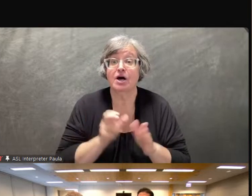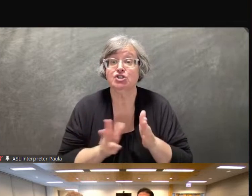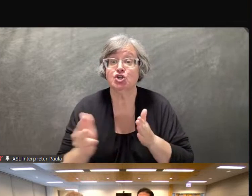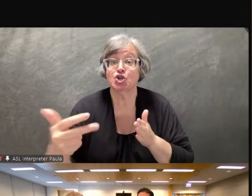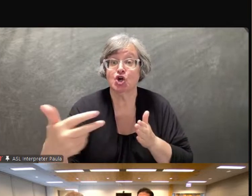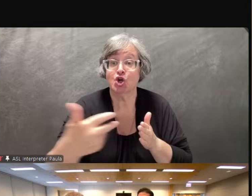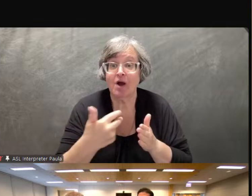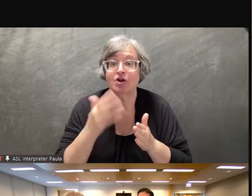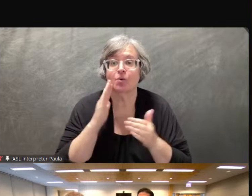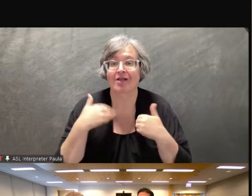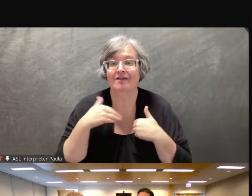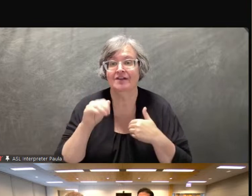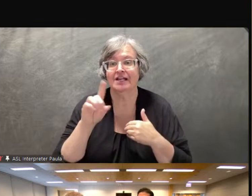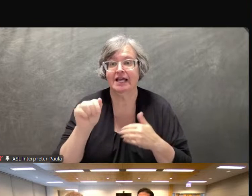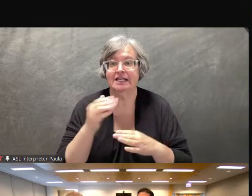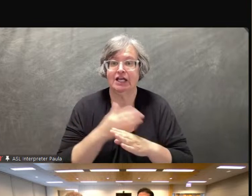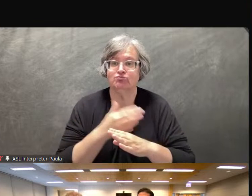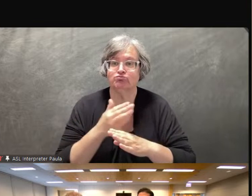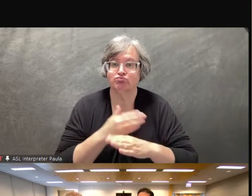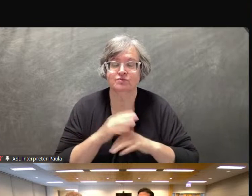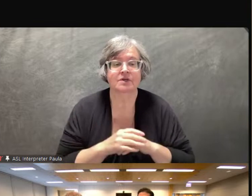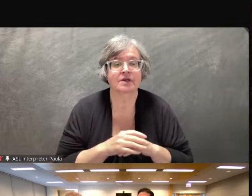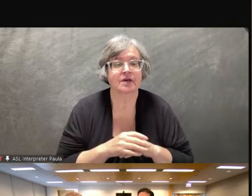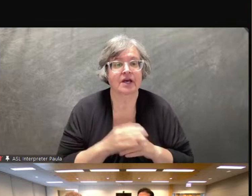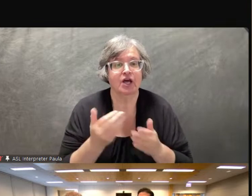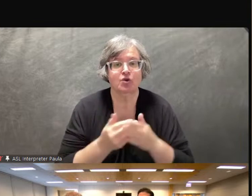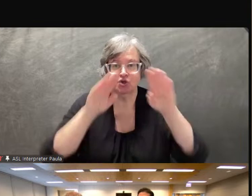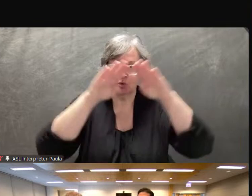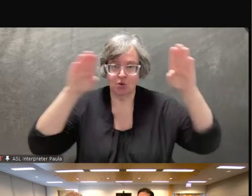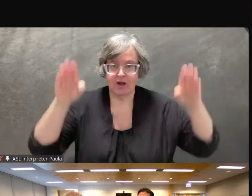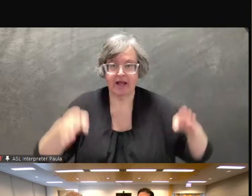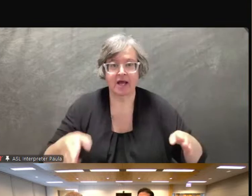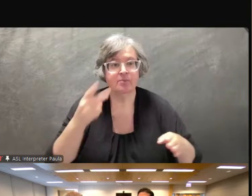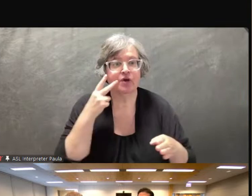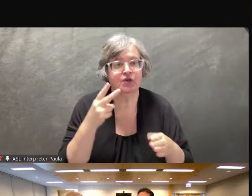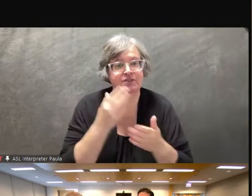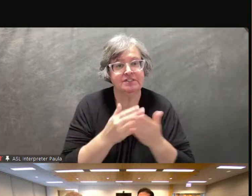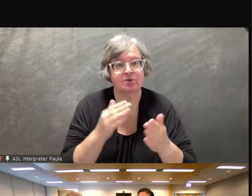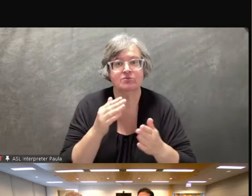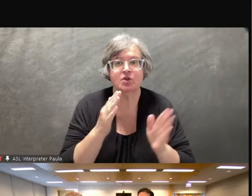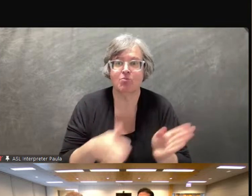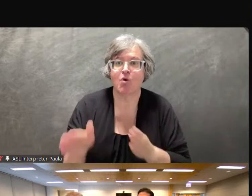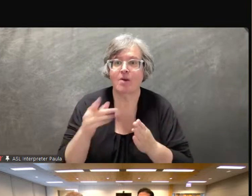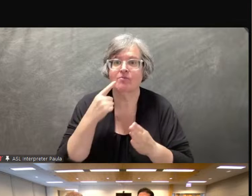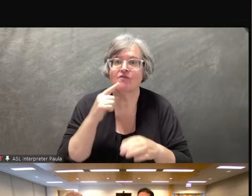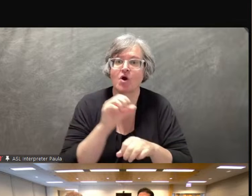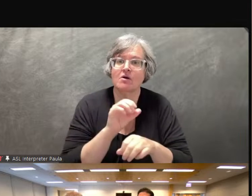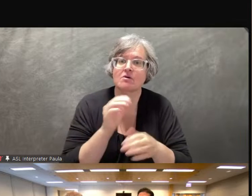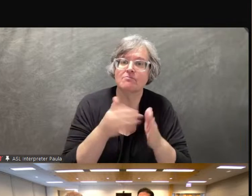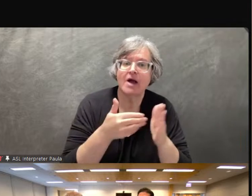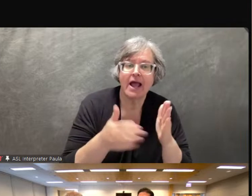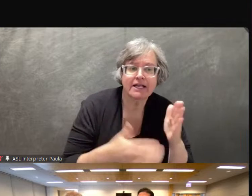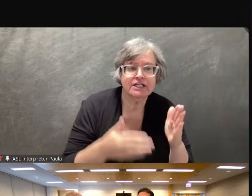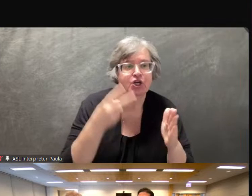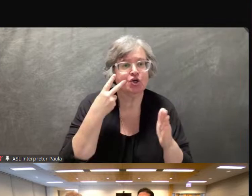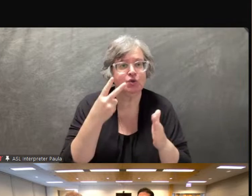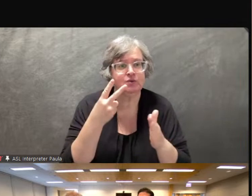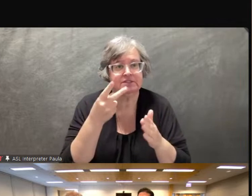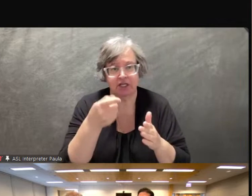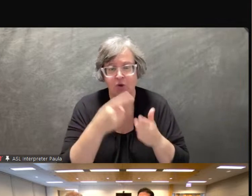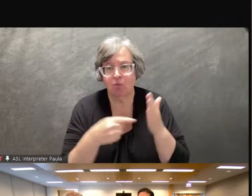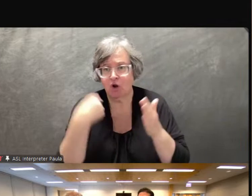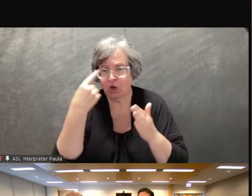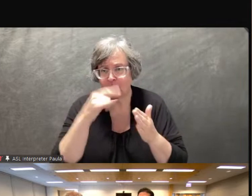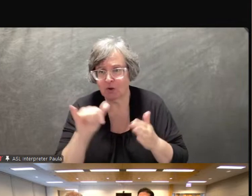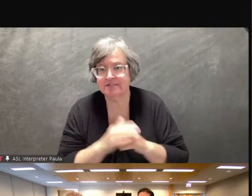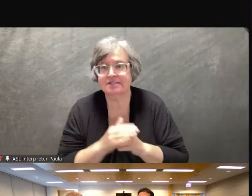the bus access will be fully accessible at that point in a new canopy. Here you can see some of the prep work for painting. You can see the kind of aged look of the structure there. Here's